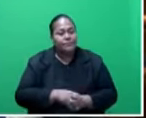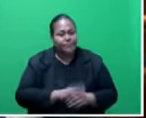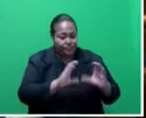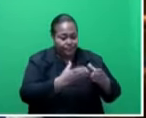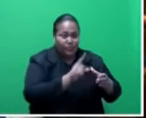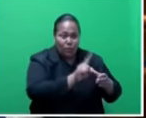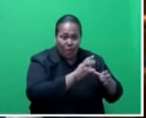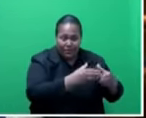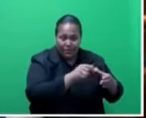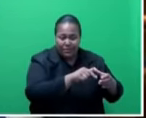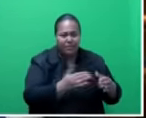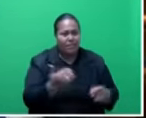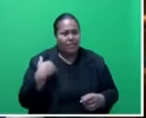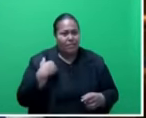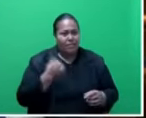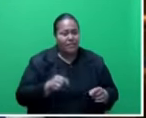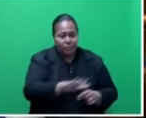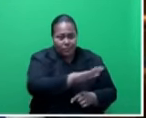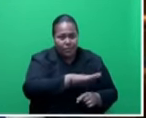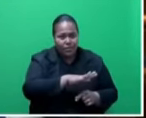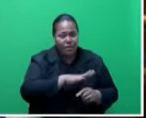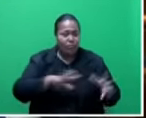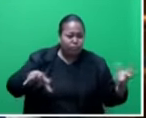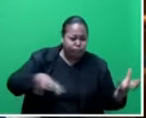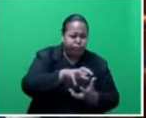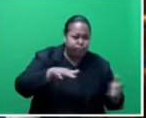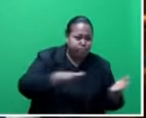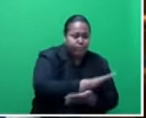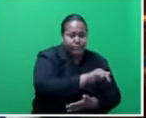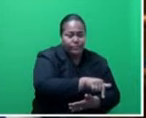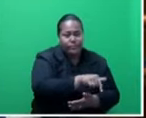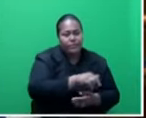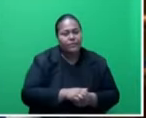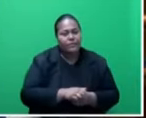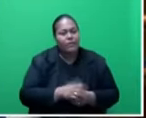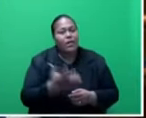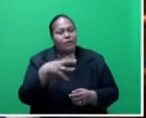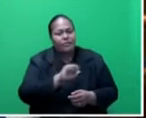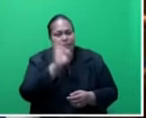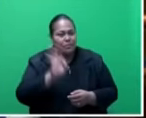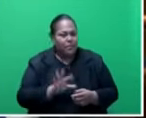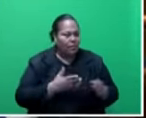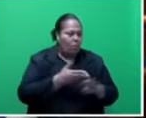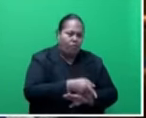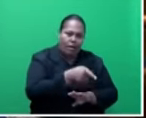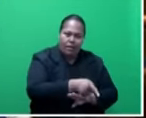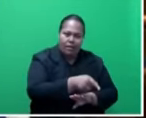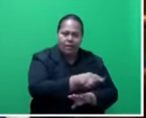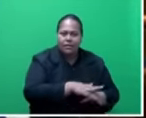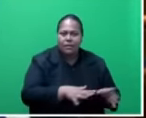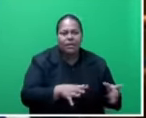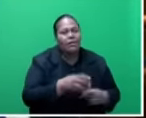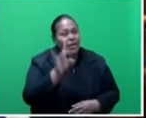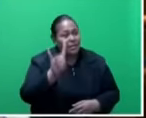affected area according to the cyclone path, crop planting area damage recorded as more than 50% of the total area, and captured value of dead